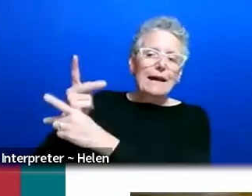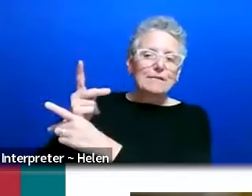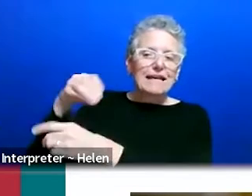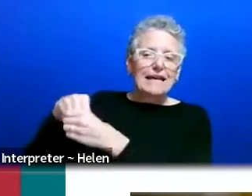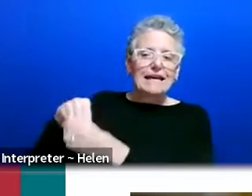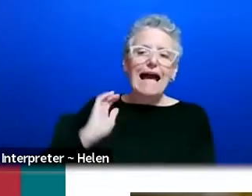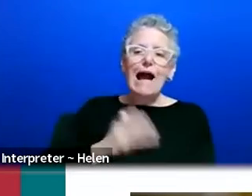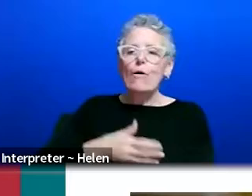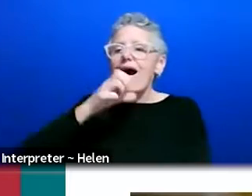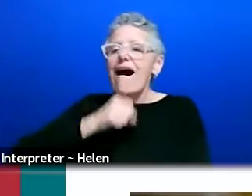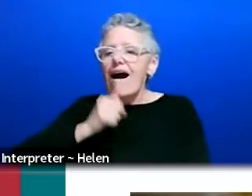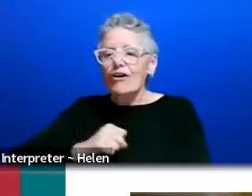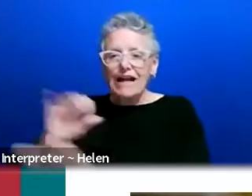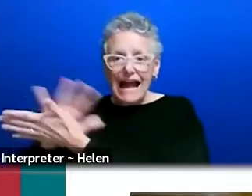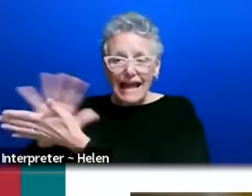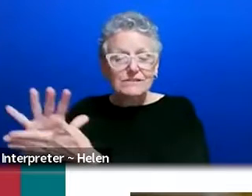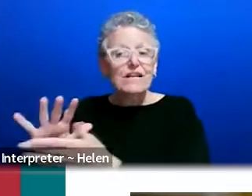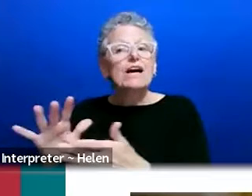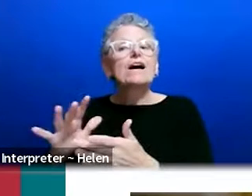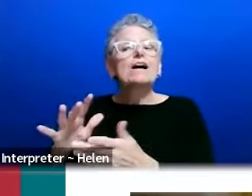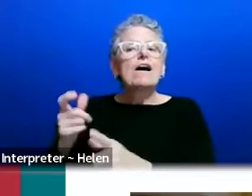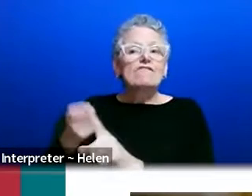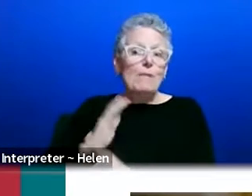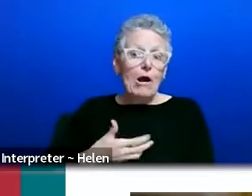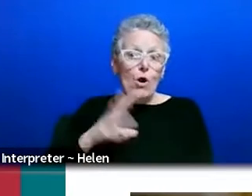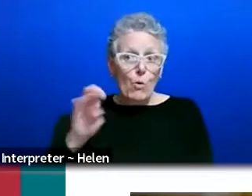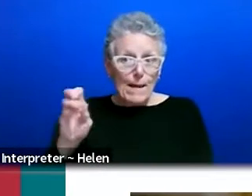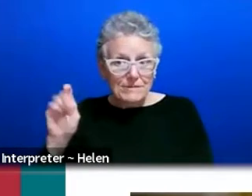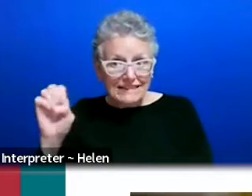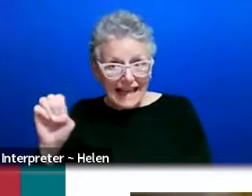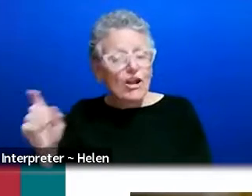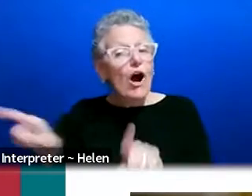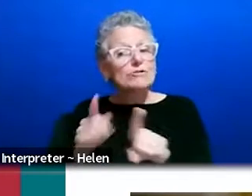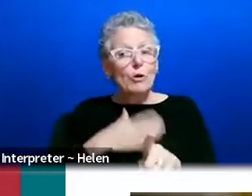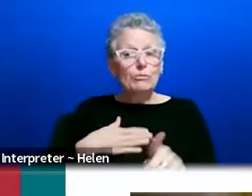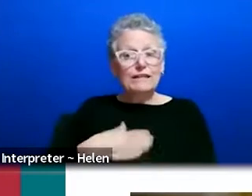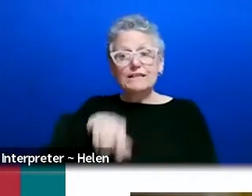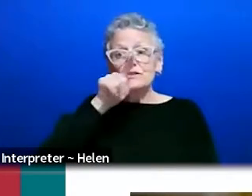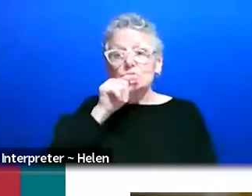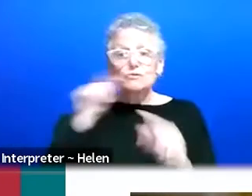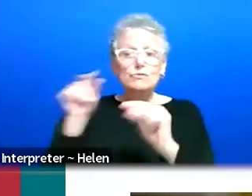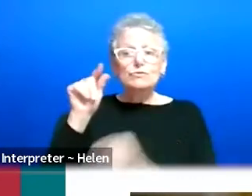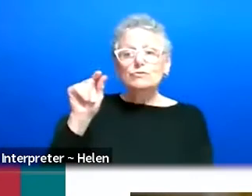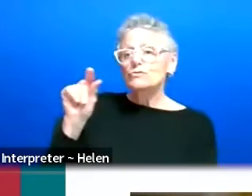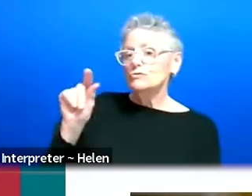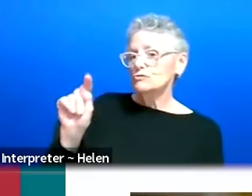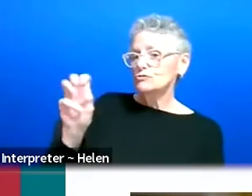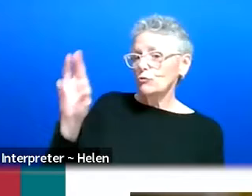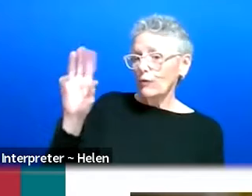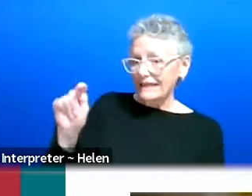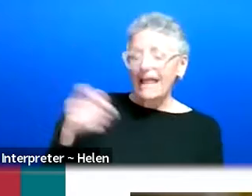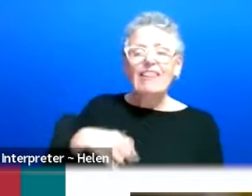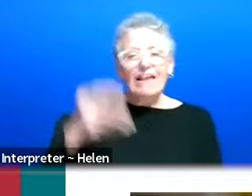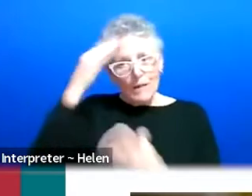website. Please also tweet about this, and that information will be in the chat. And with that,